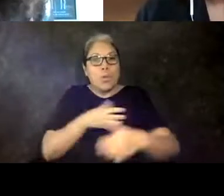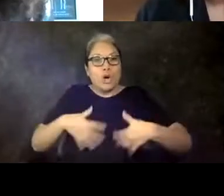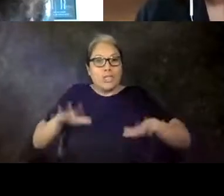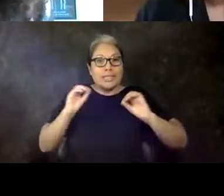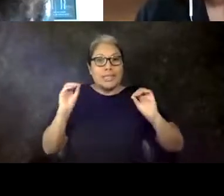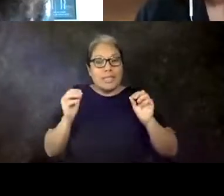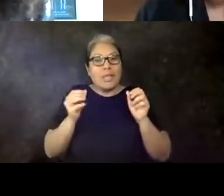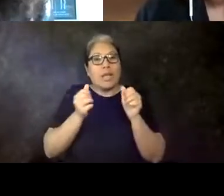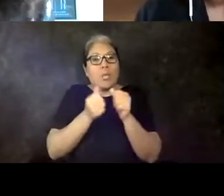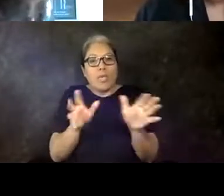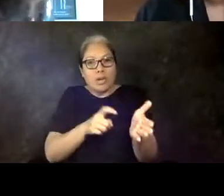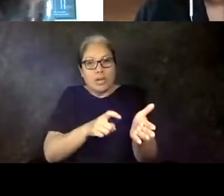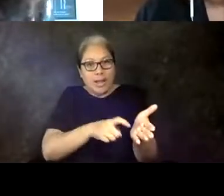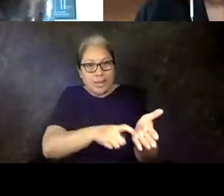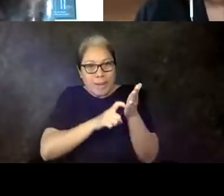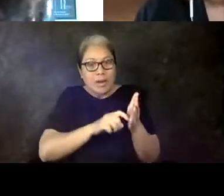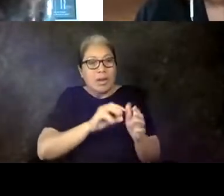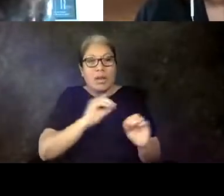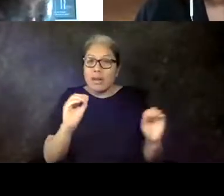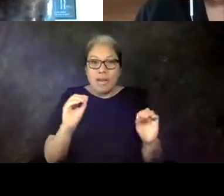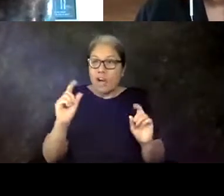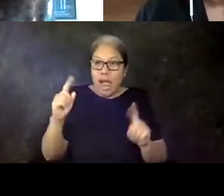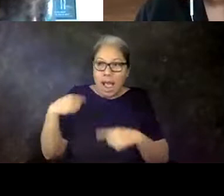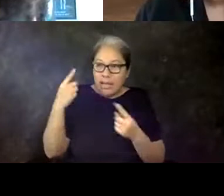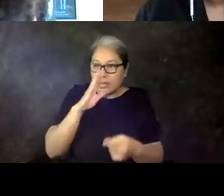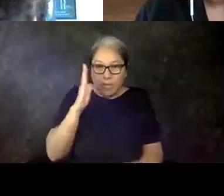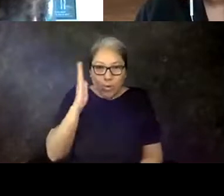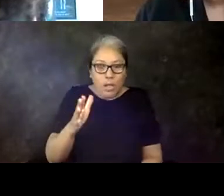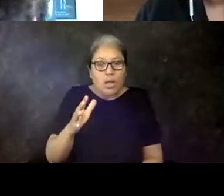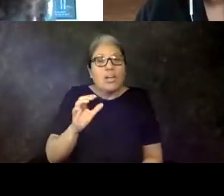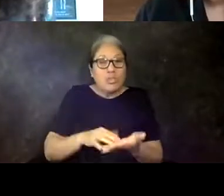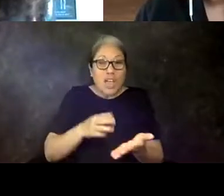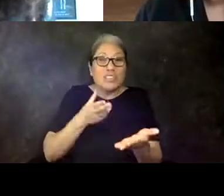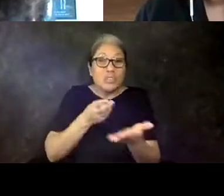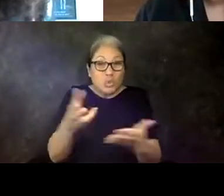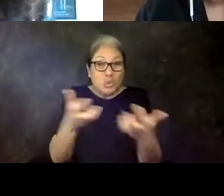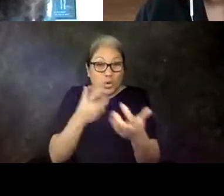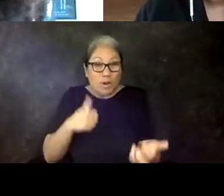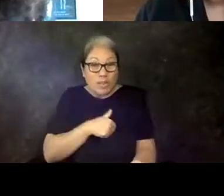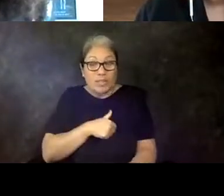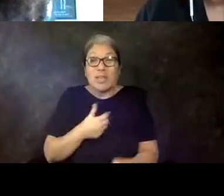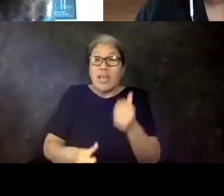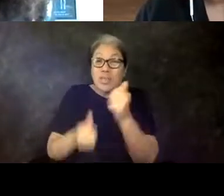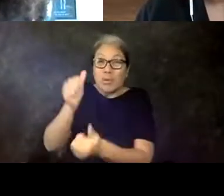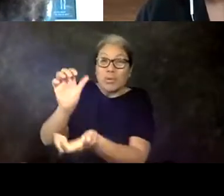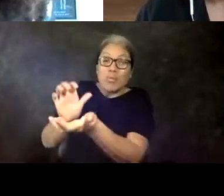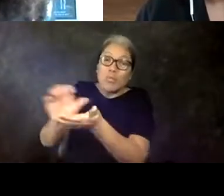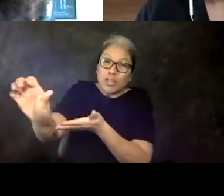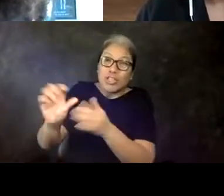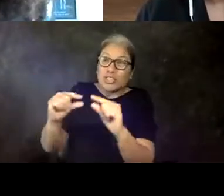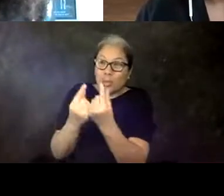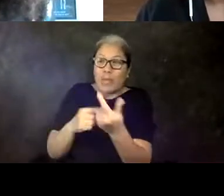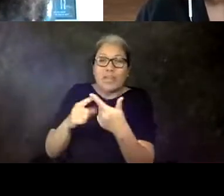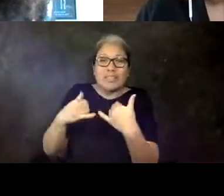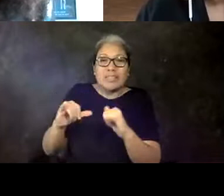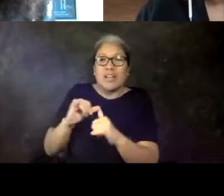certainly true for us, right? How else could we be the biggest marginalized group in the country and still be so poorly treated because we